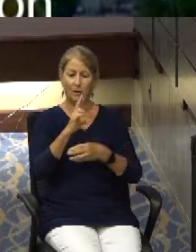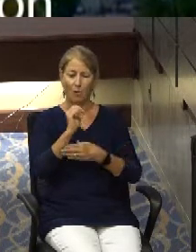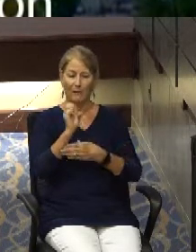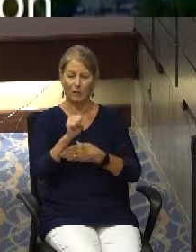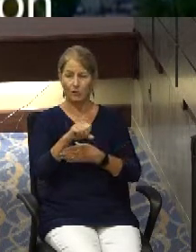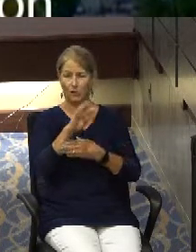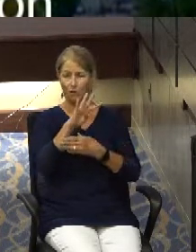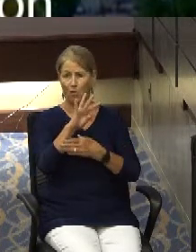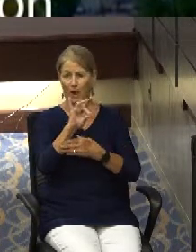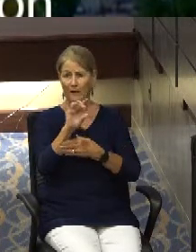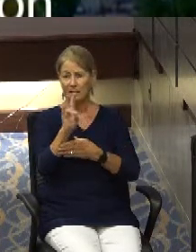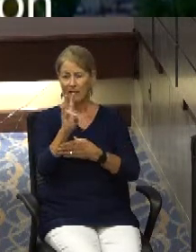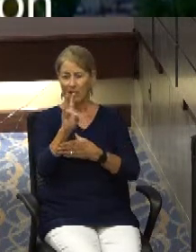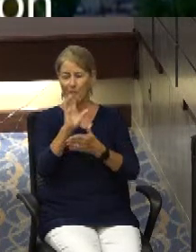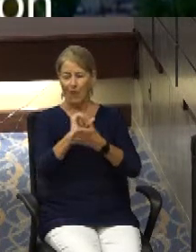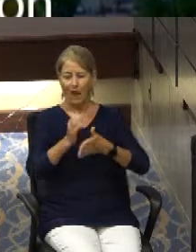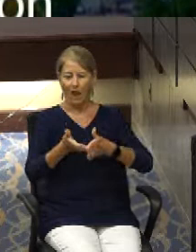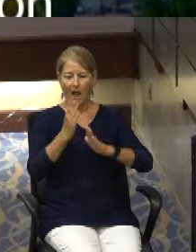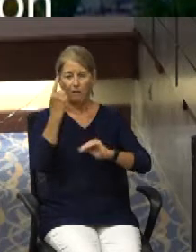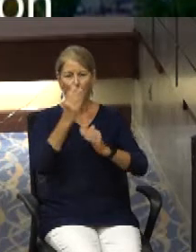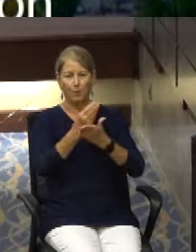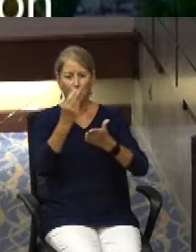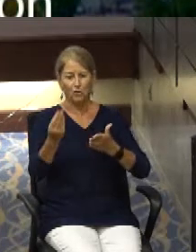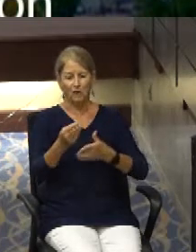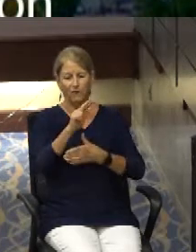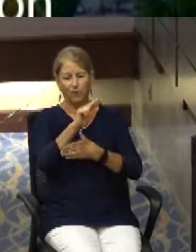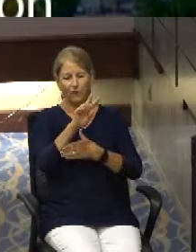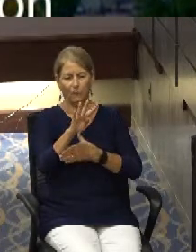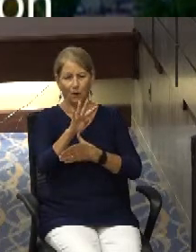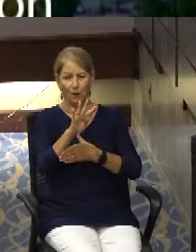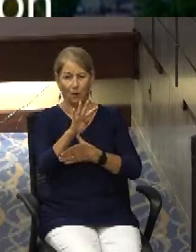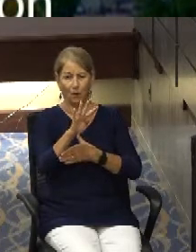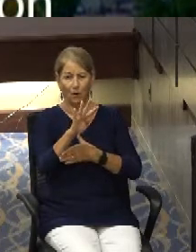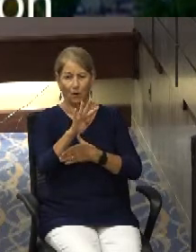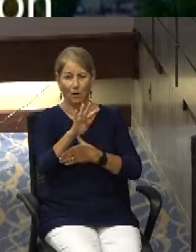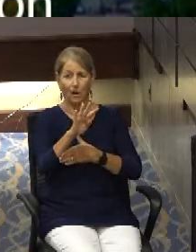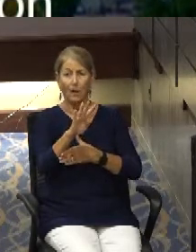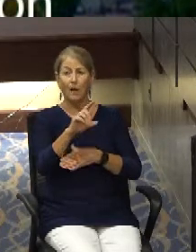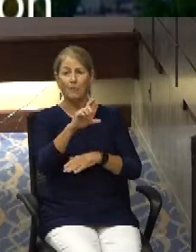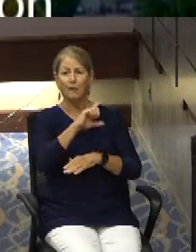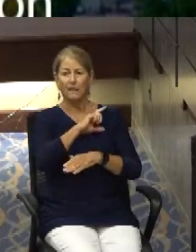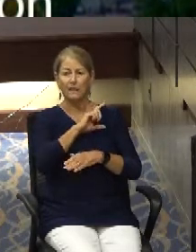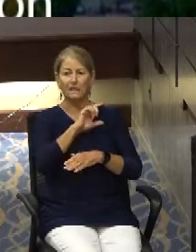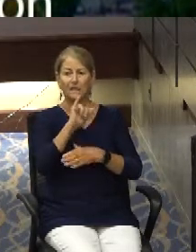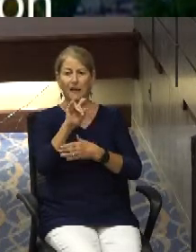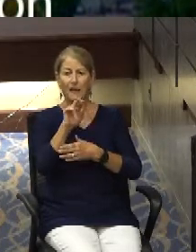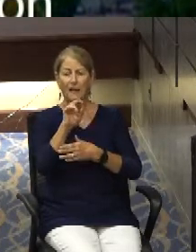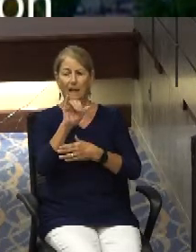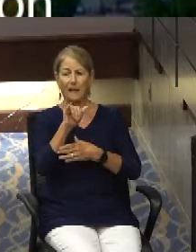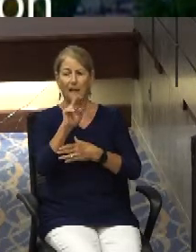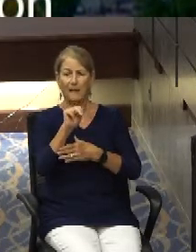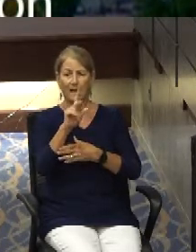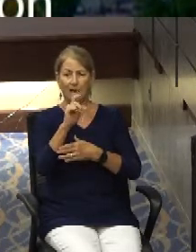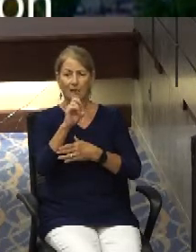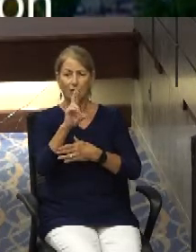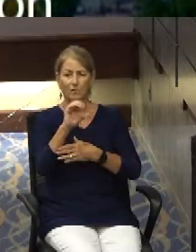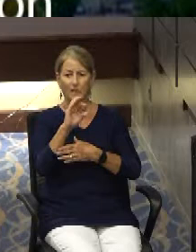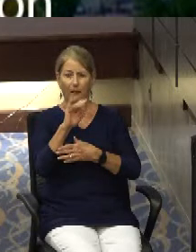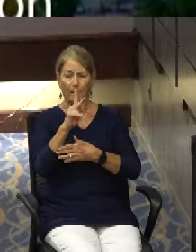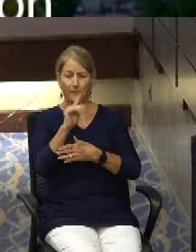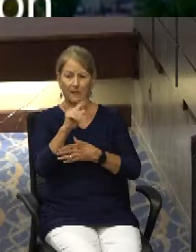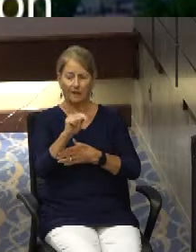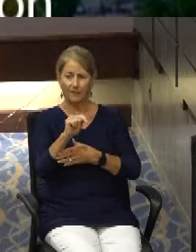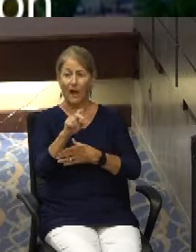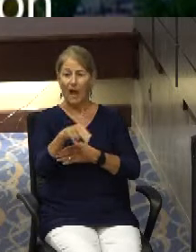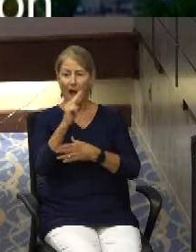487, which allows for the purchase of 34 police interceptor utility hybrid vehicles from Silsbee Ford for